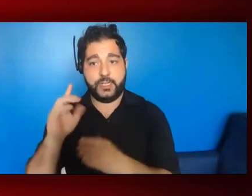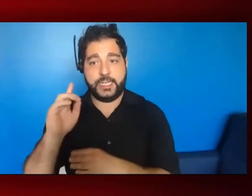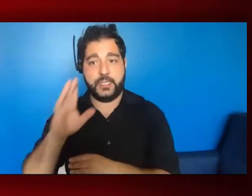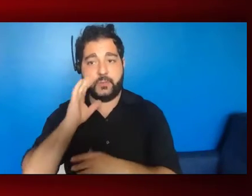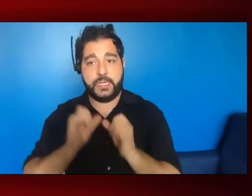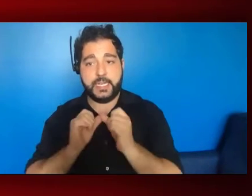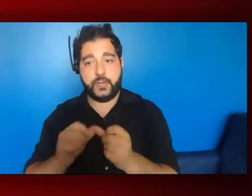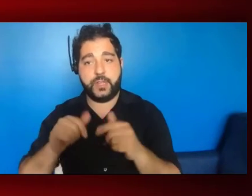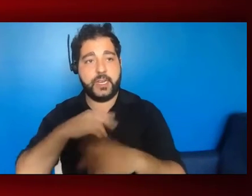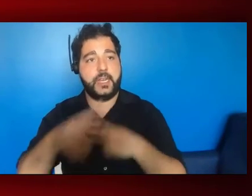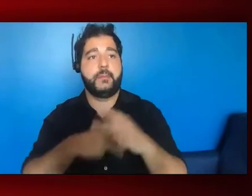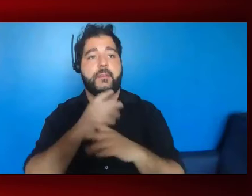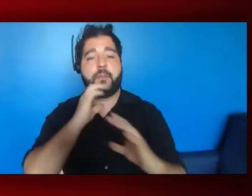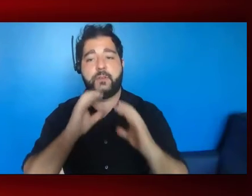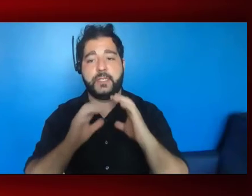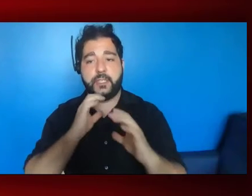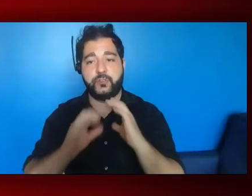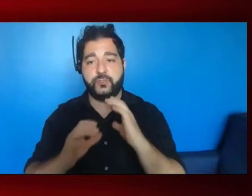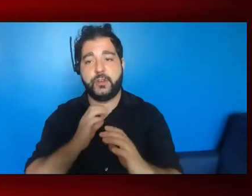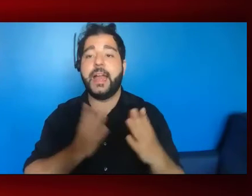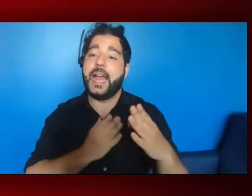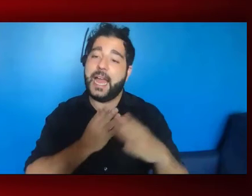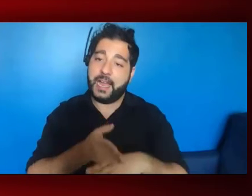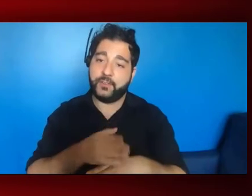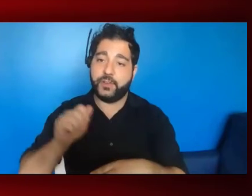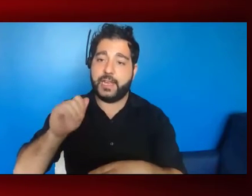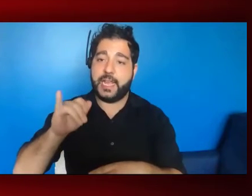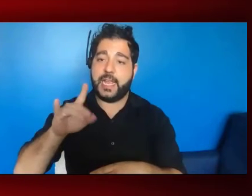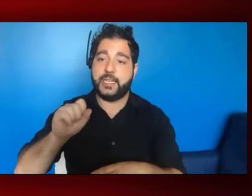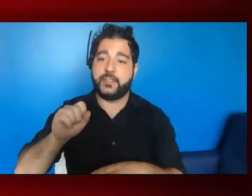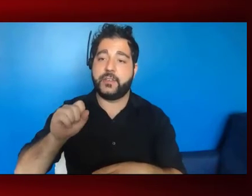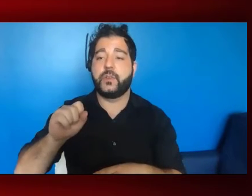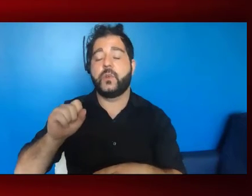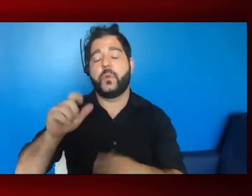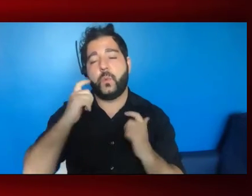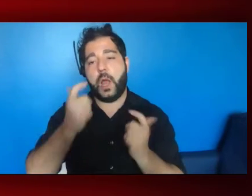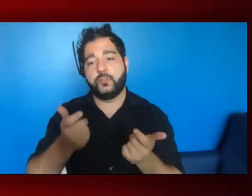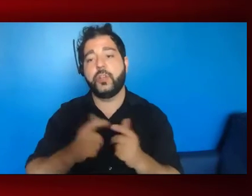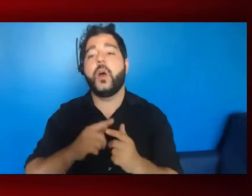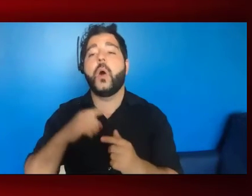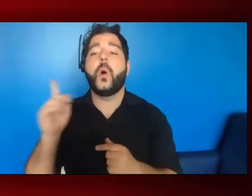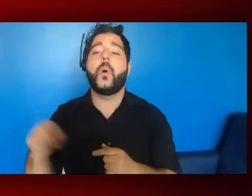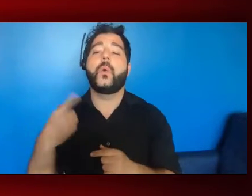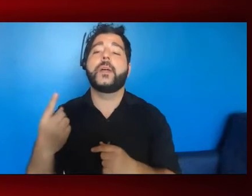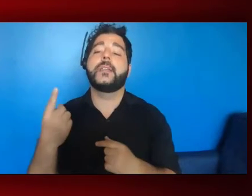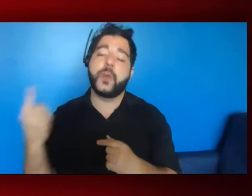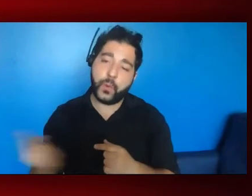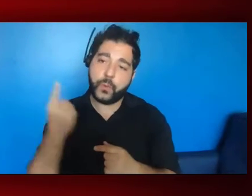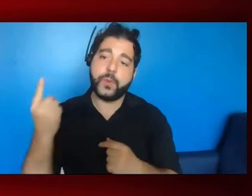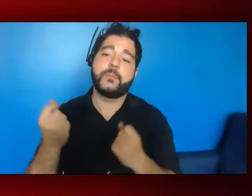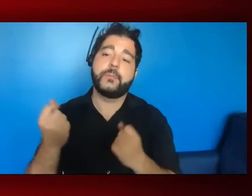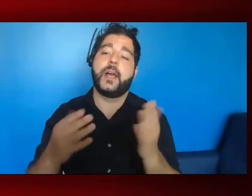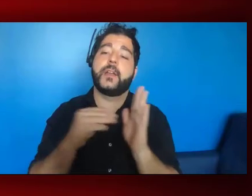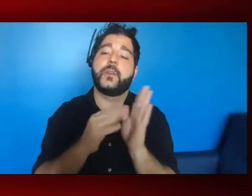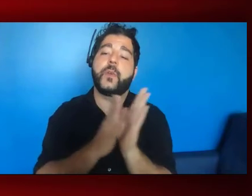these conversations after AIDSWatch. So please always provide some notes for your team